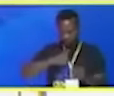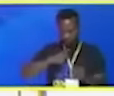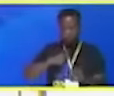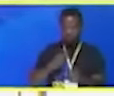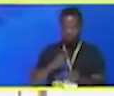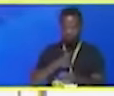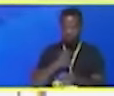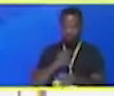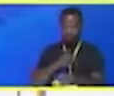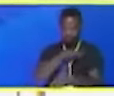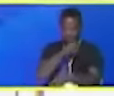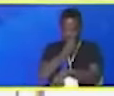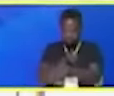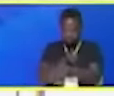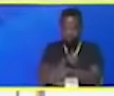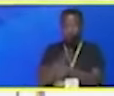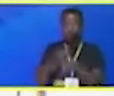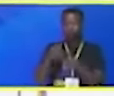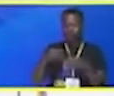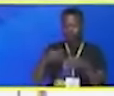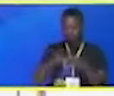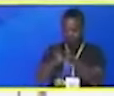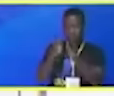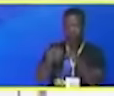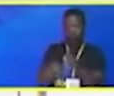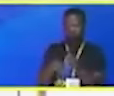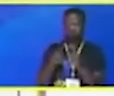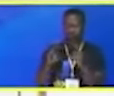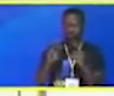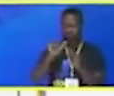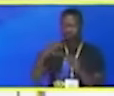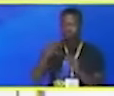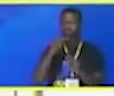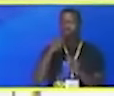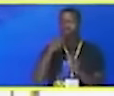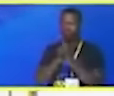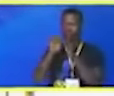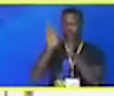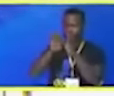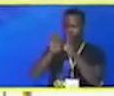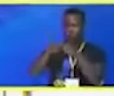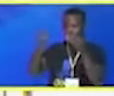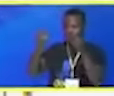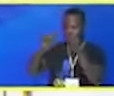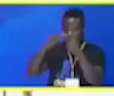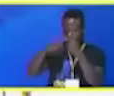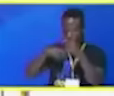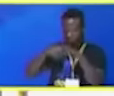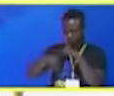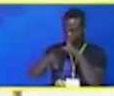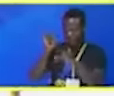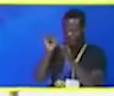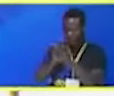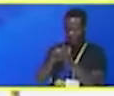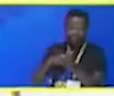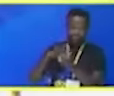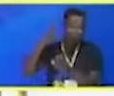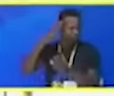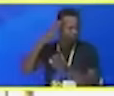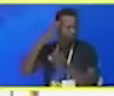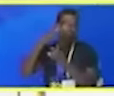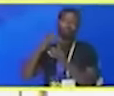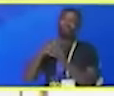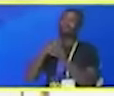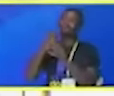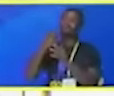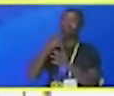pathway. Are we together now? So John says, a door is open to me in the spirit, and I hear a voice that begins to